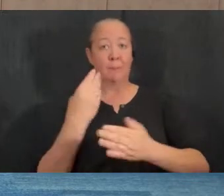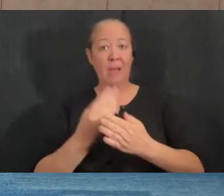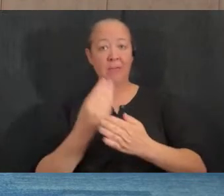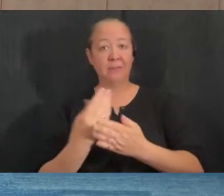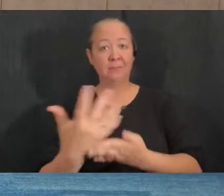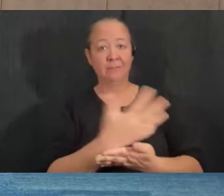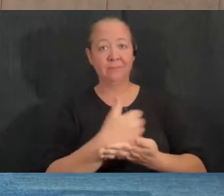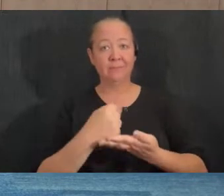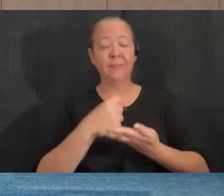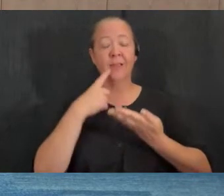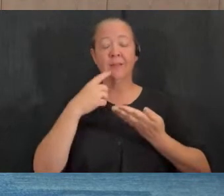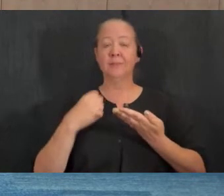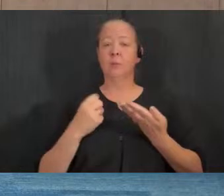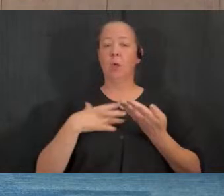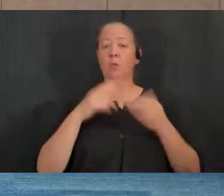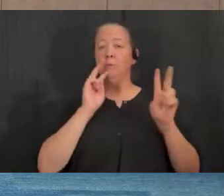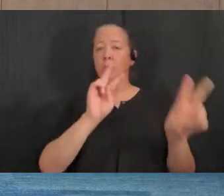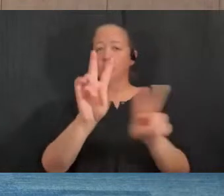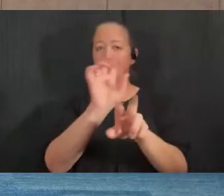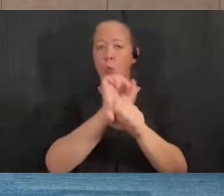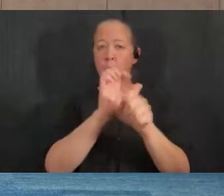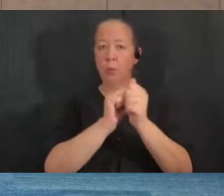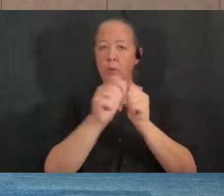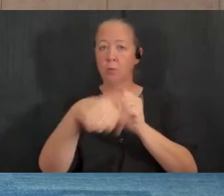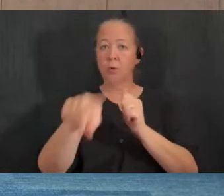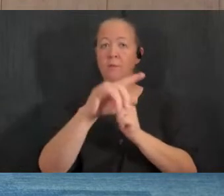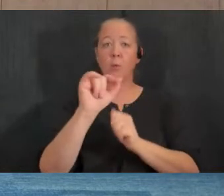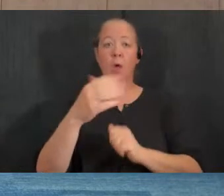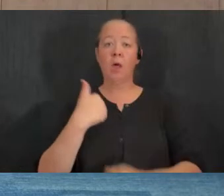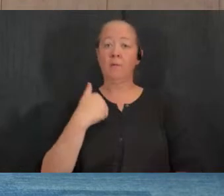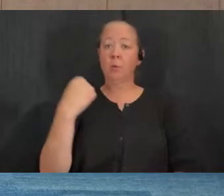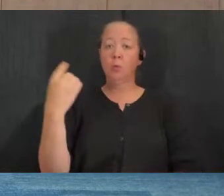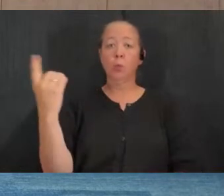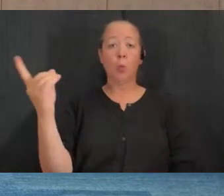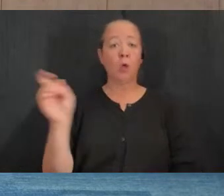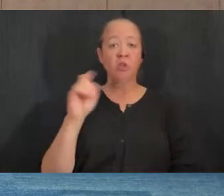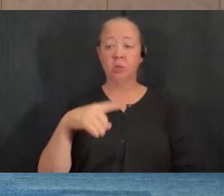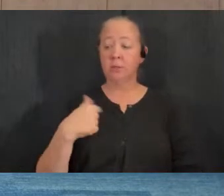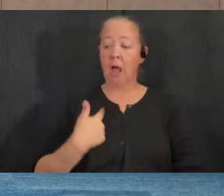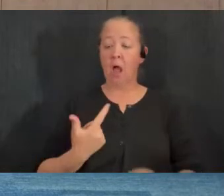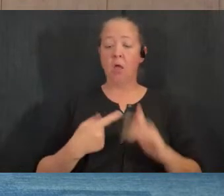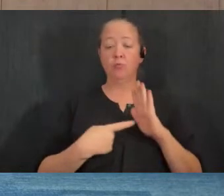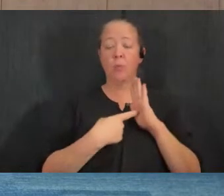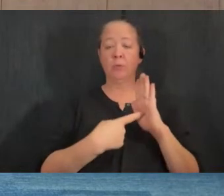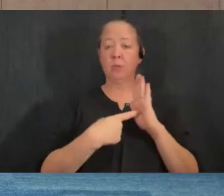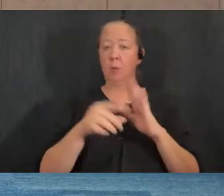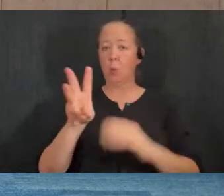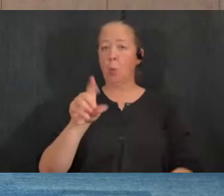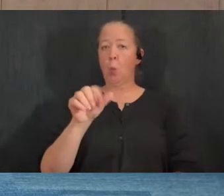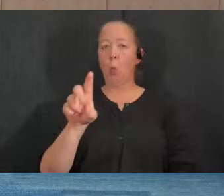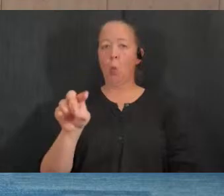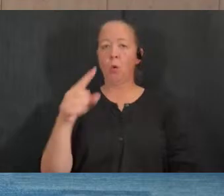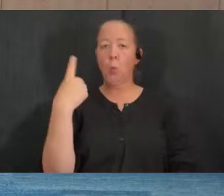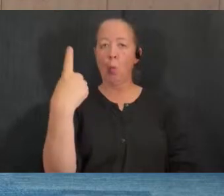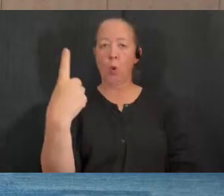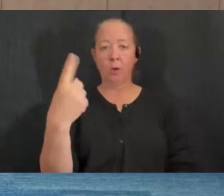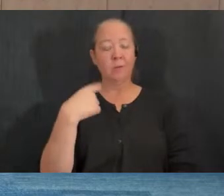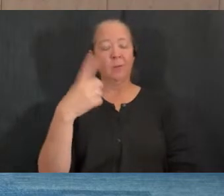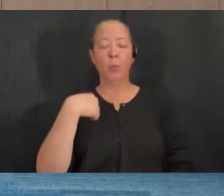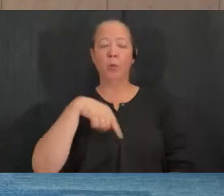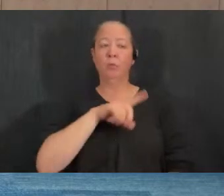with you. And if you have any questions, I represent Ward 1. But we all, I think, here can say that we really want you to